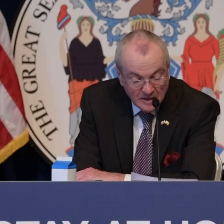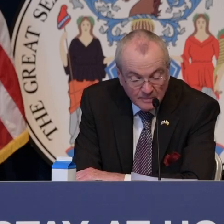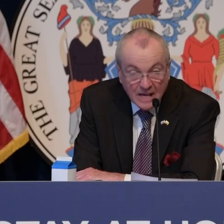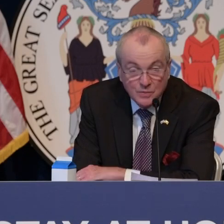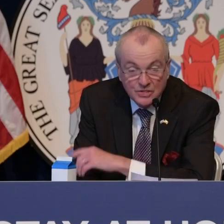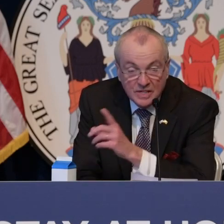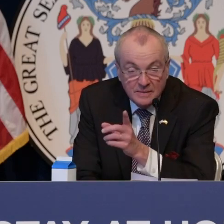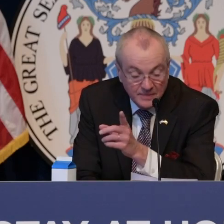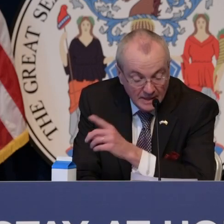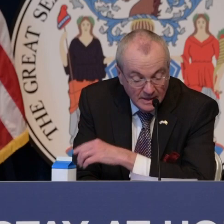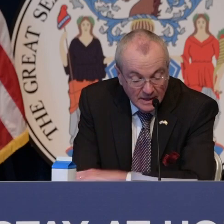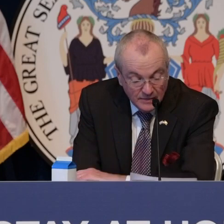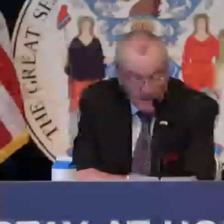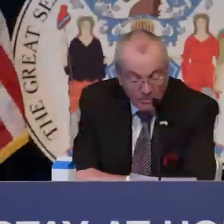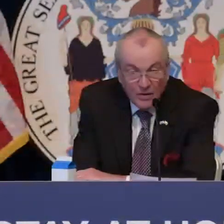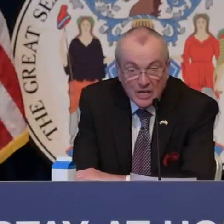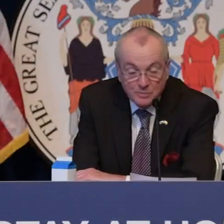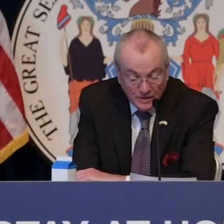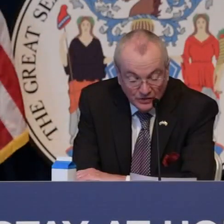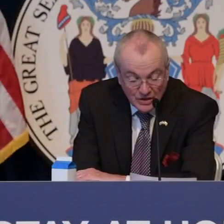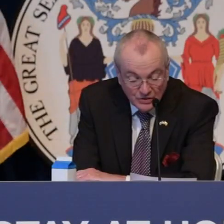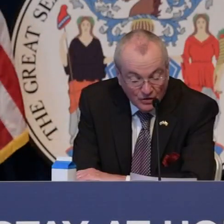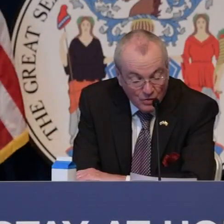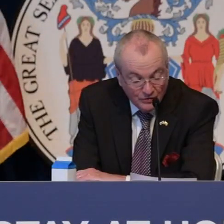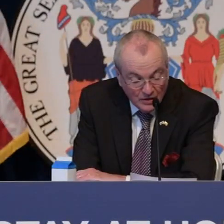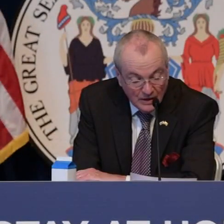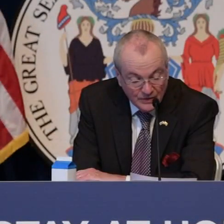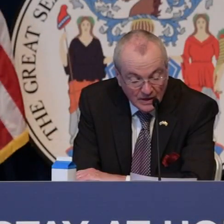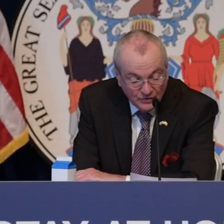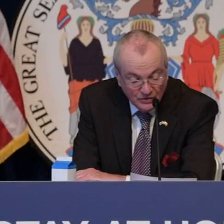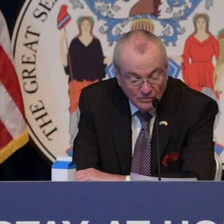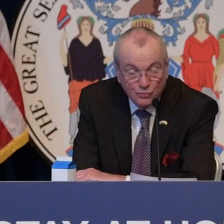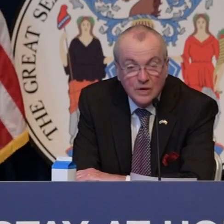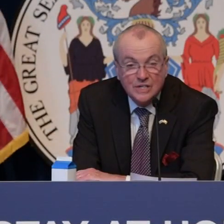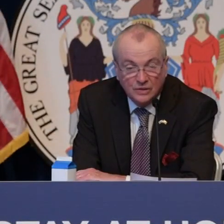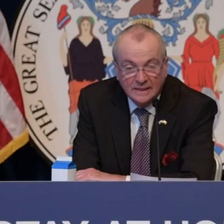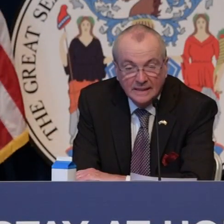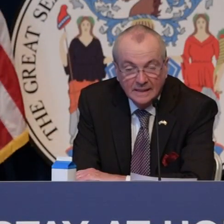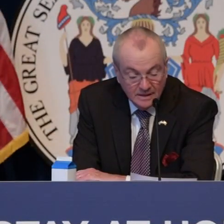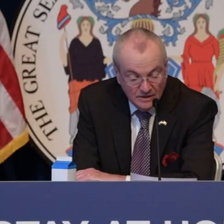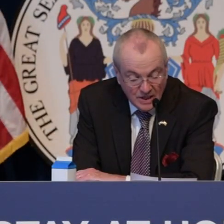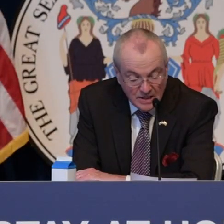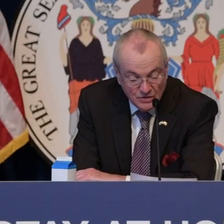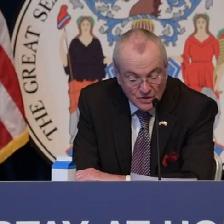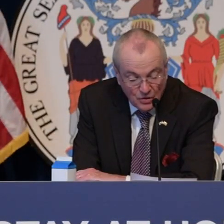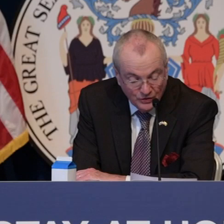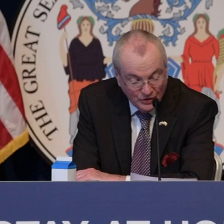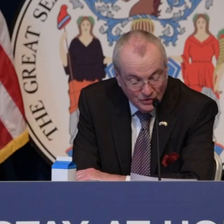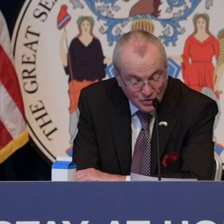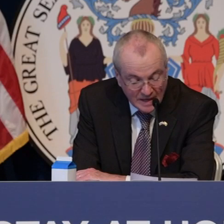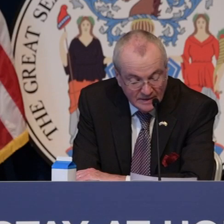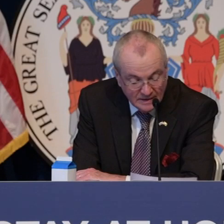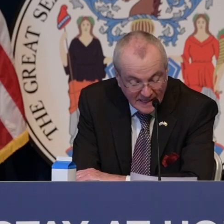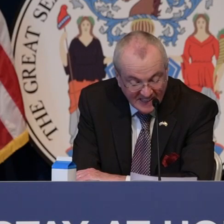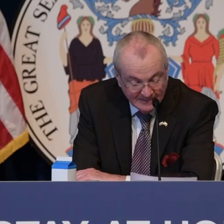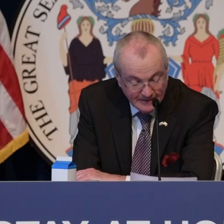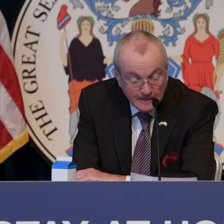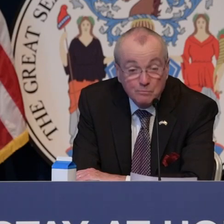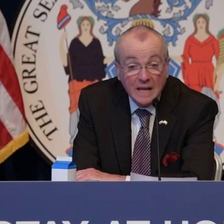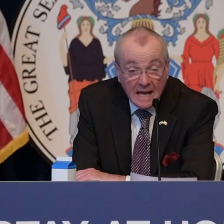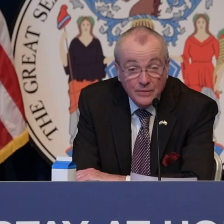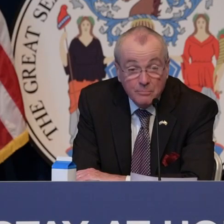4,195. As we see, the number of hospitalizations across our healthcare systems regionally continues to also trend